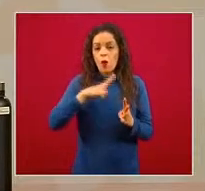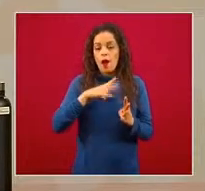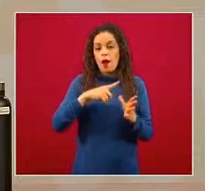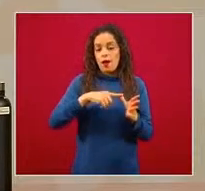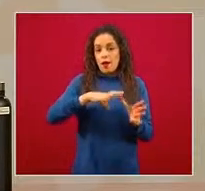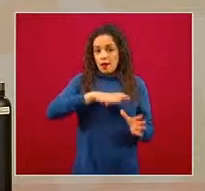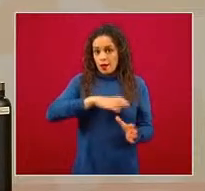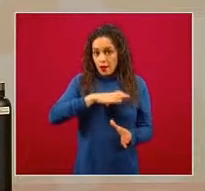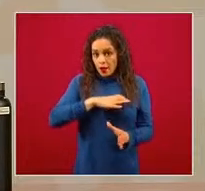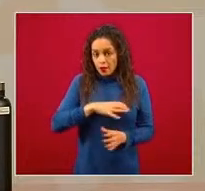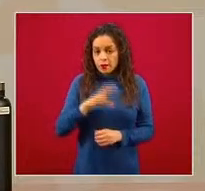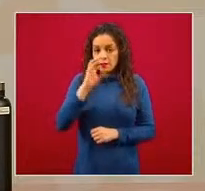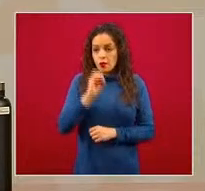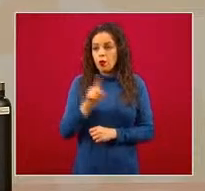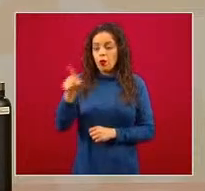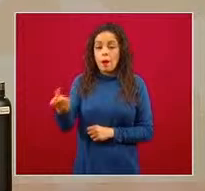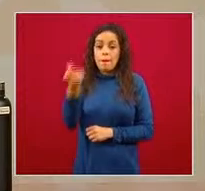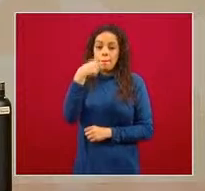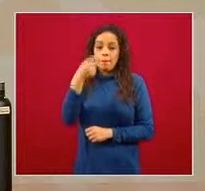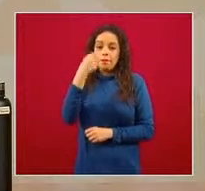or if you take